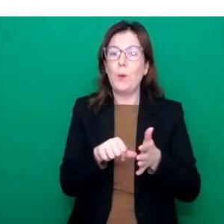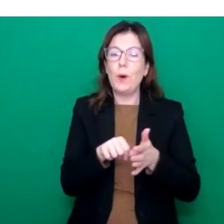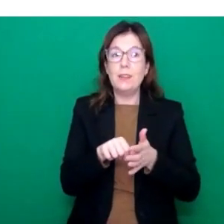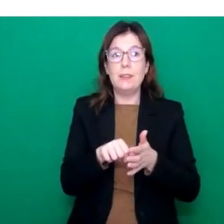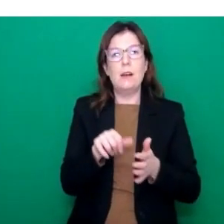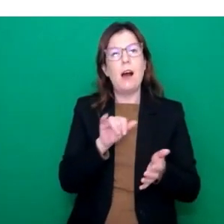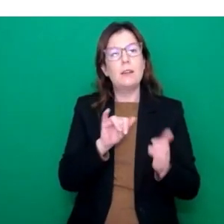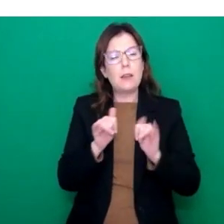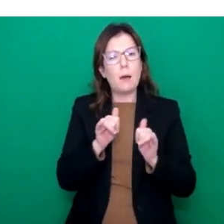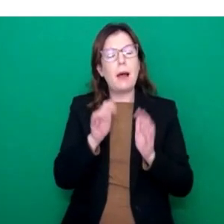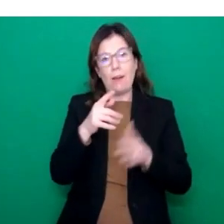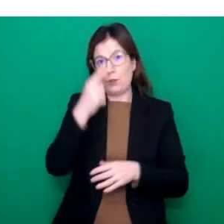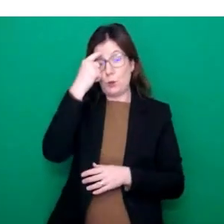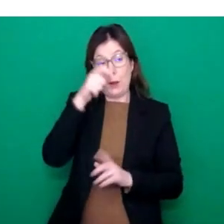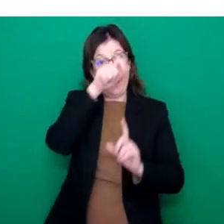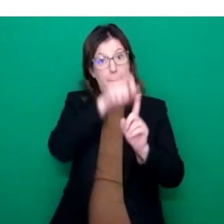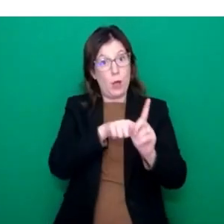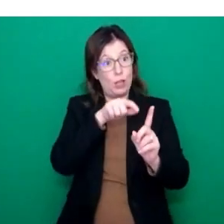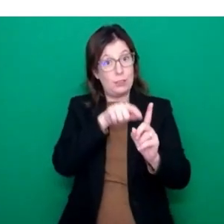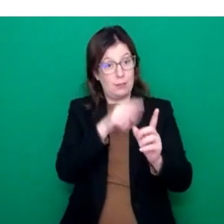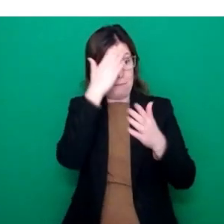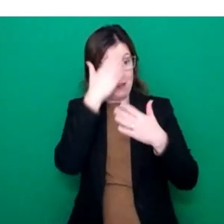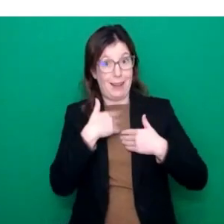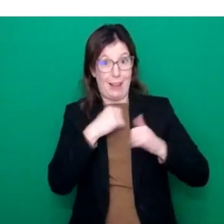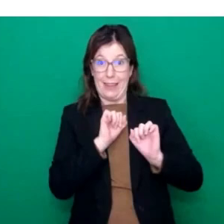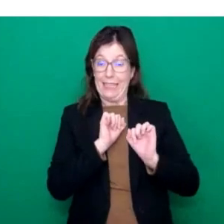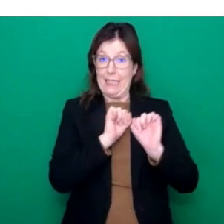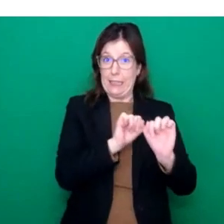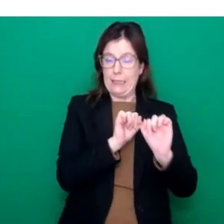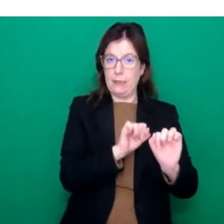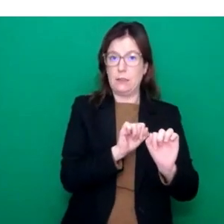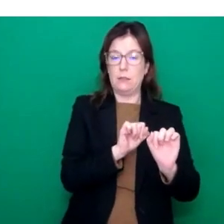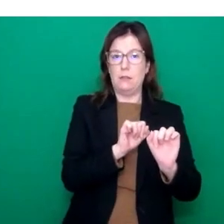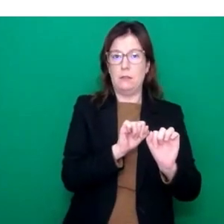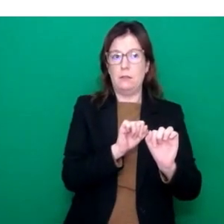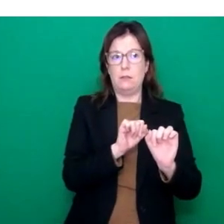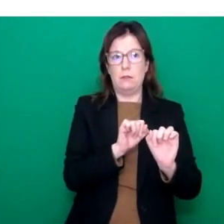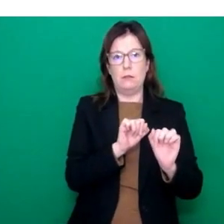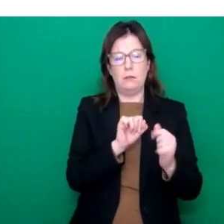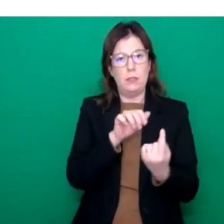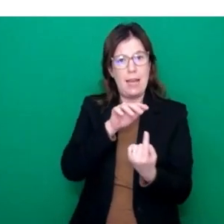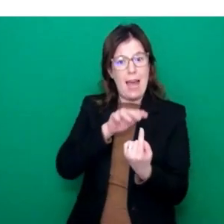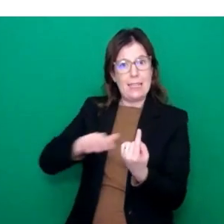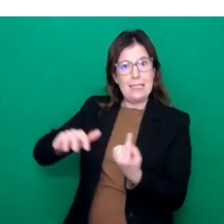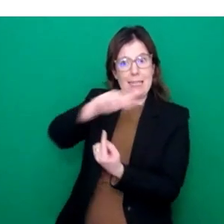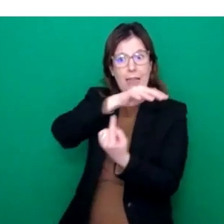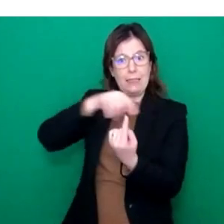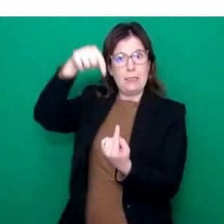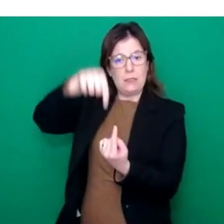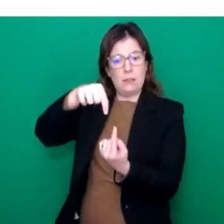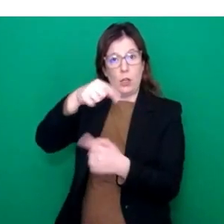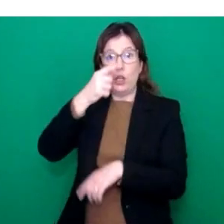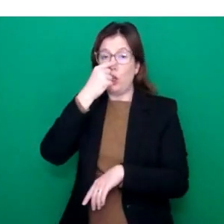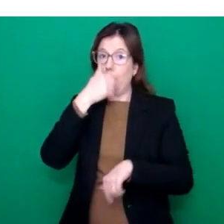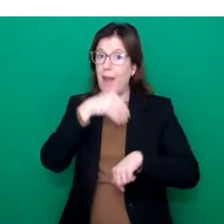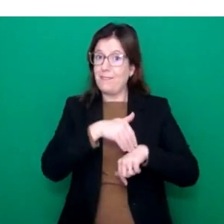about the mental health of the person sat in front of us and what it is about the setting they're in that might be impacting